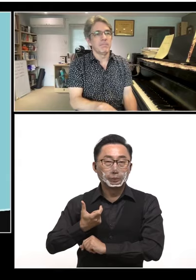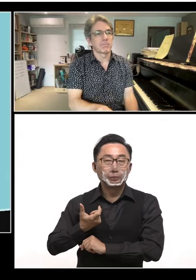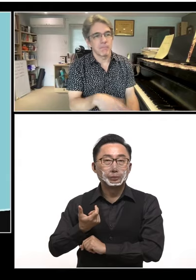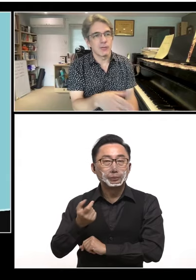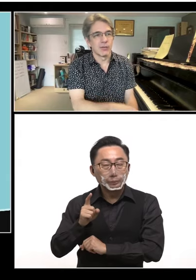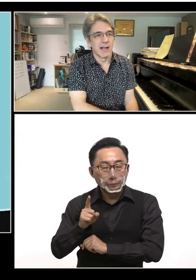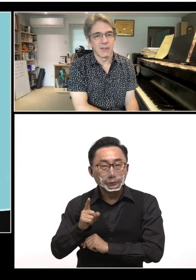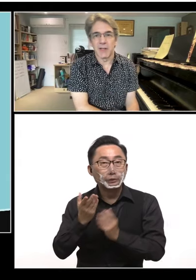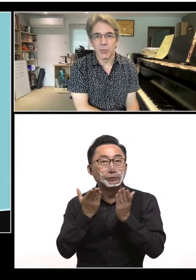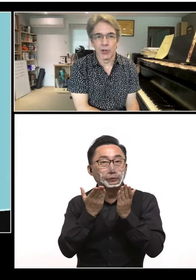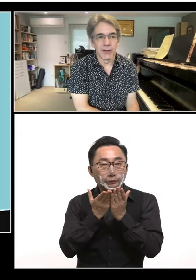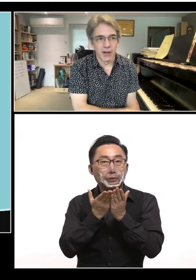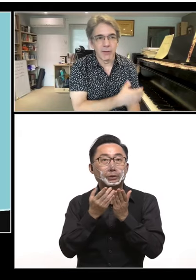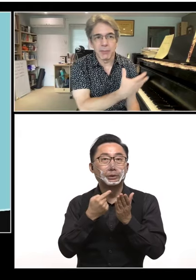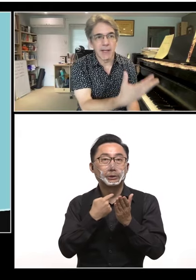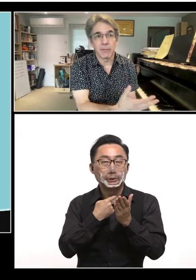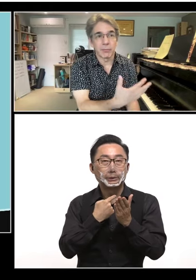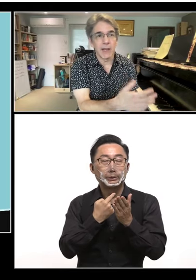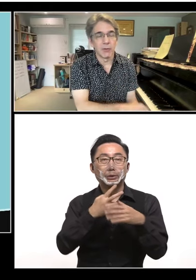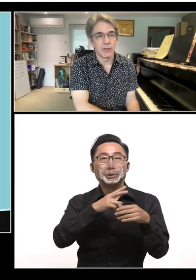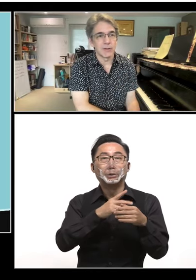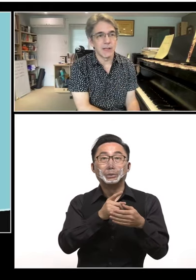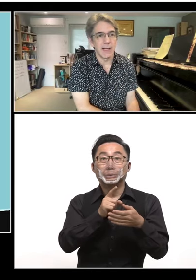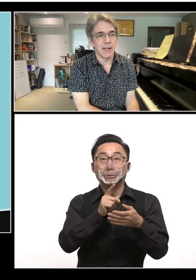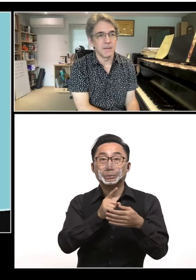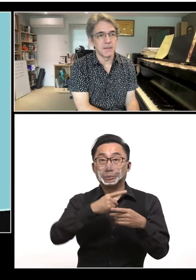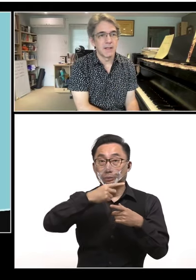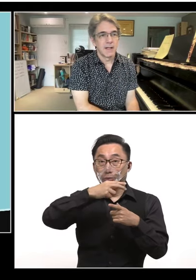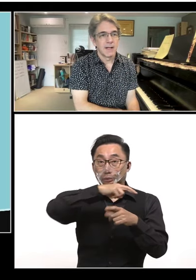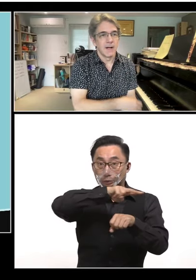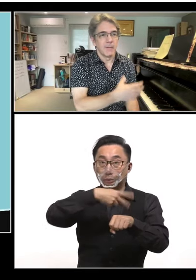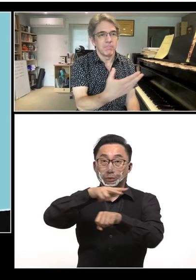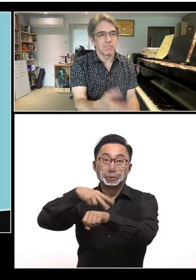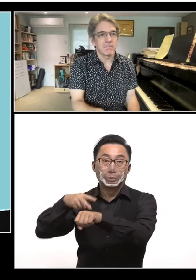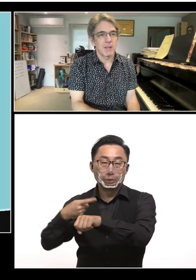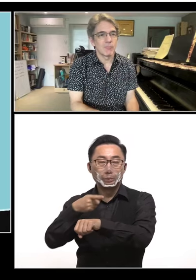And it turned out that they were. They often became 3 hours, and